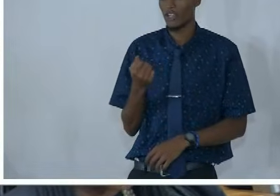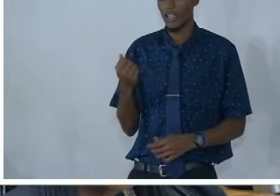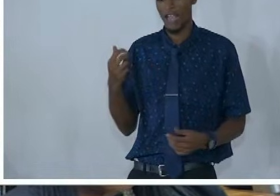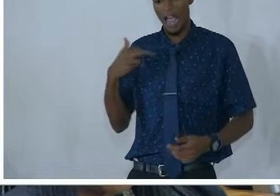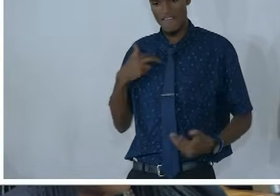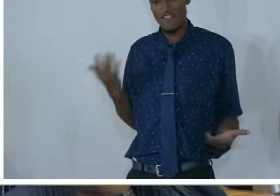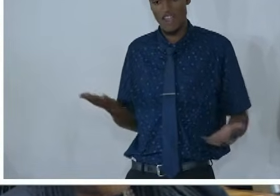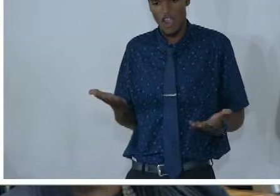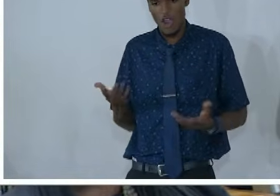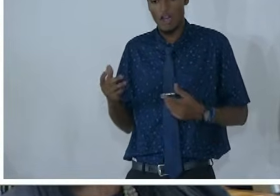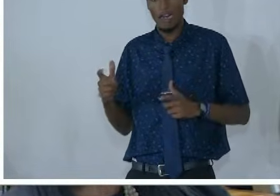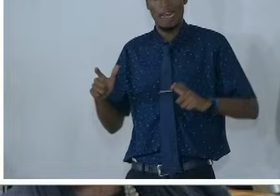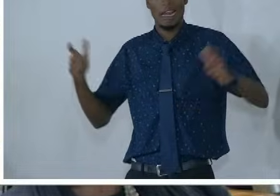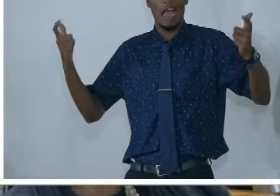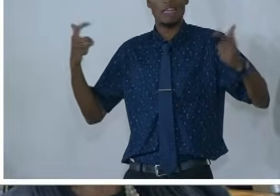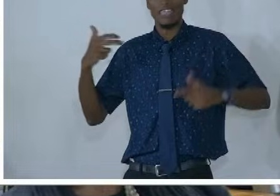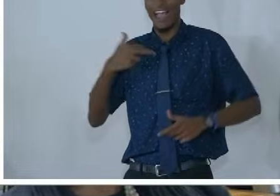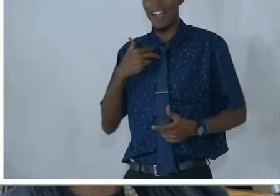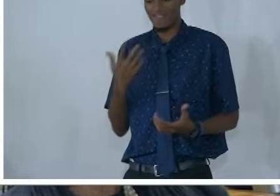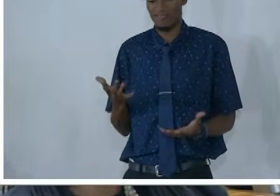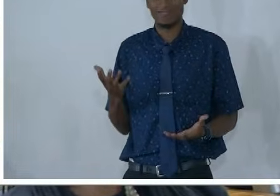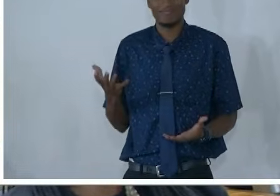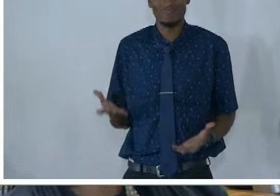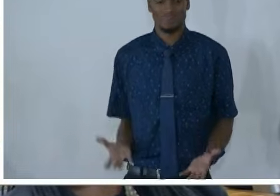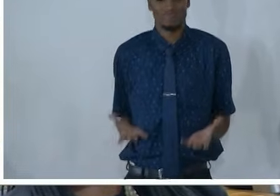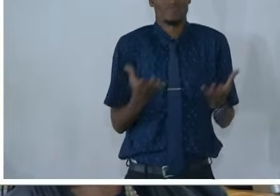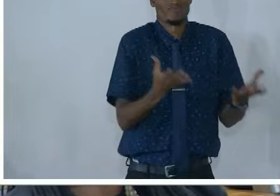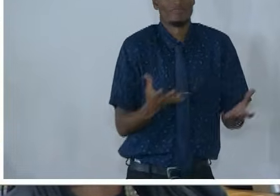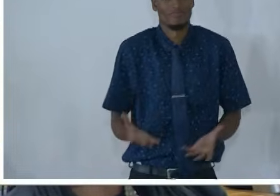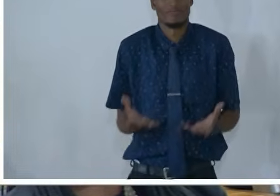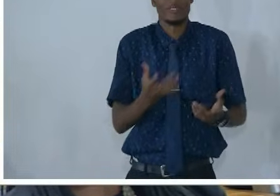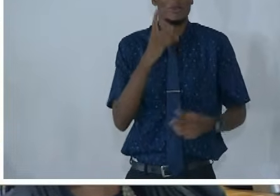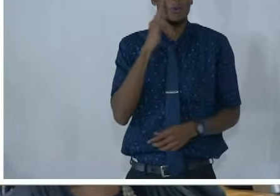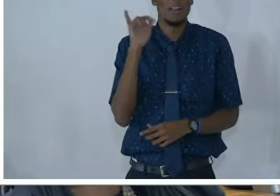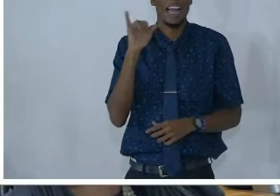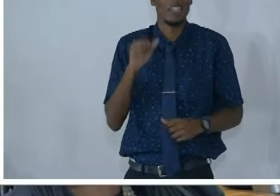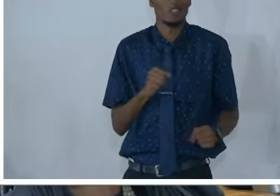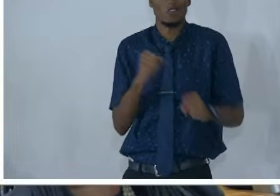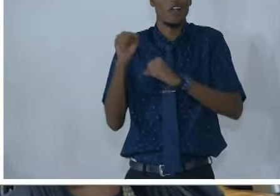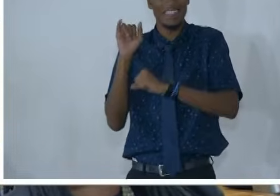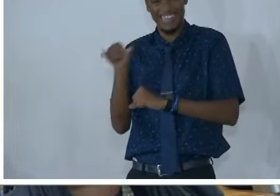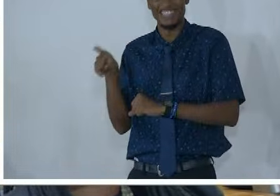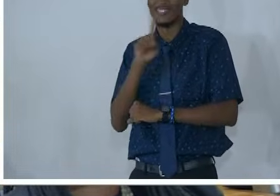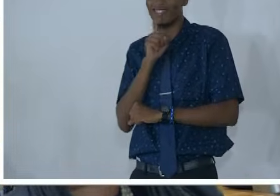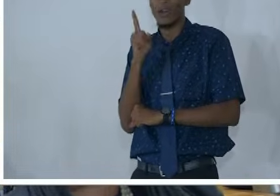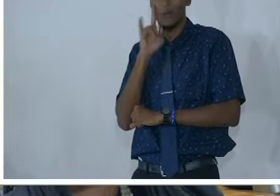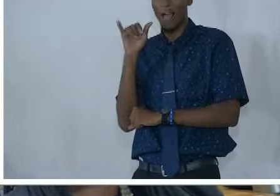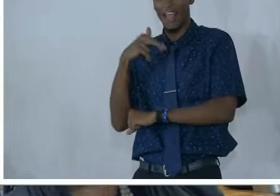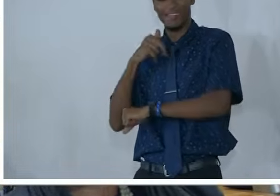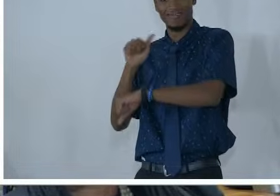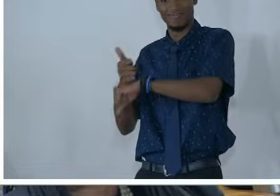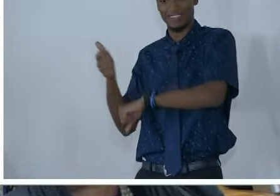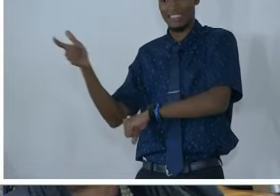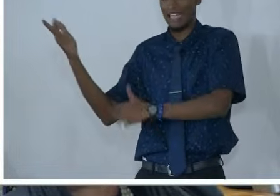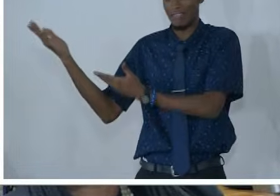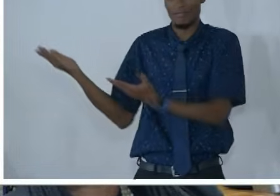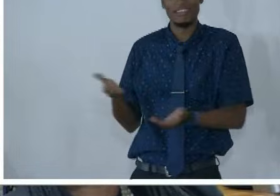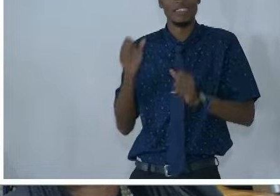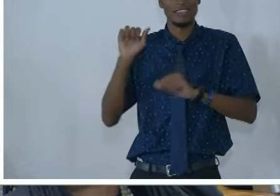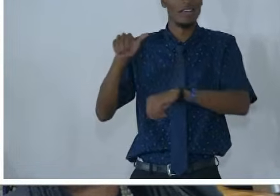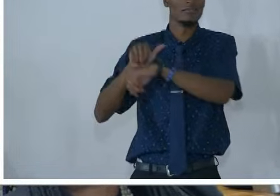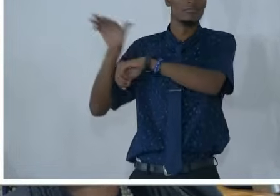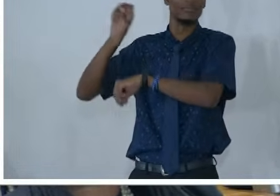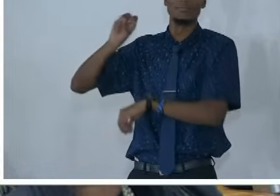here, bulldozers as the Minister described them, as easy as they send them, they can send them back out and they can